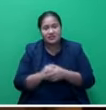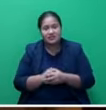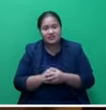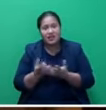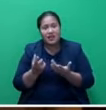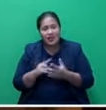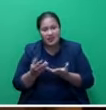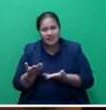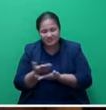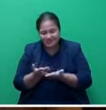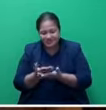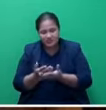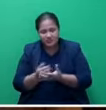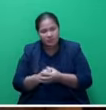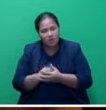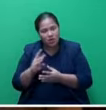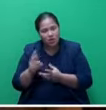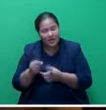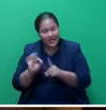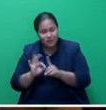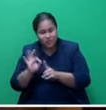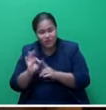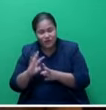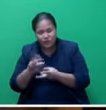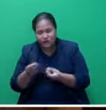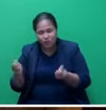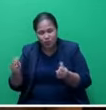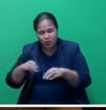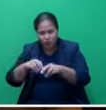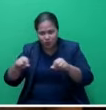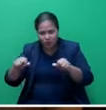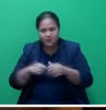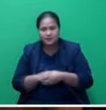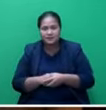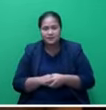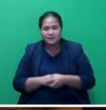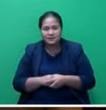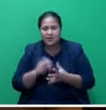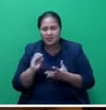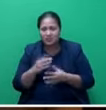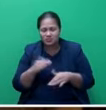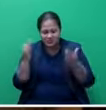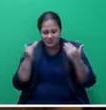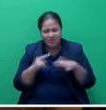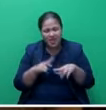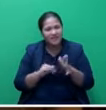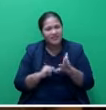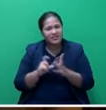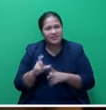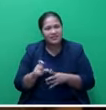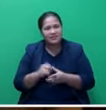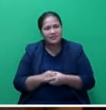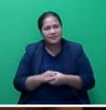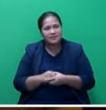enhancement of soil health. Mr. Speaker, the FAC and SRIF restructured its field division